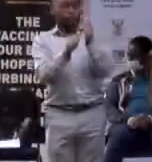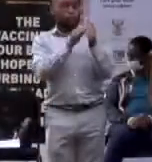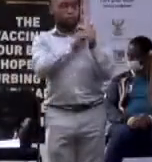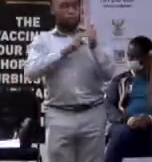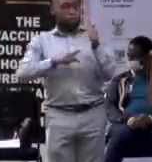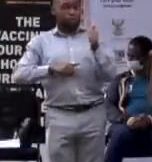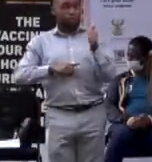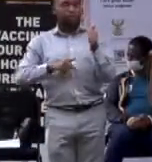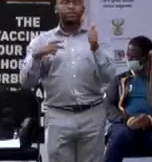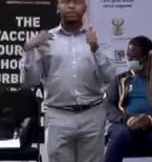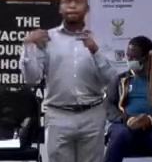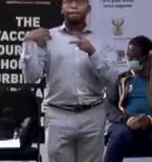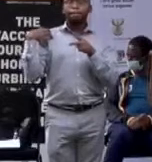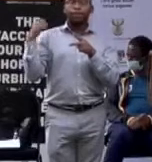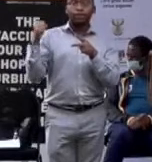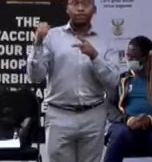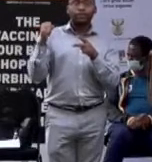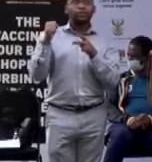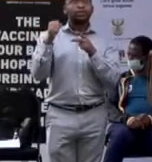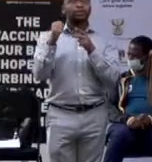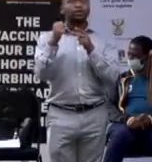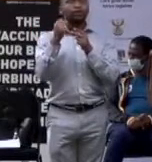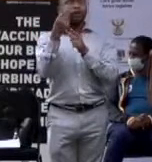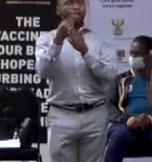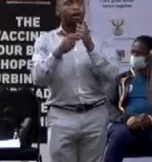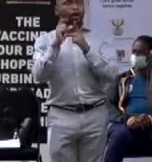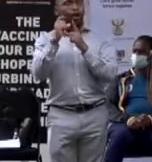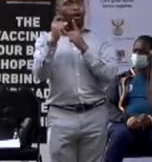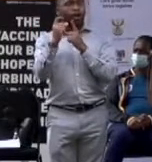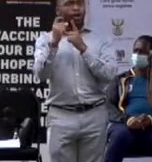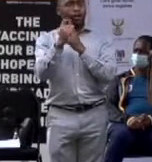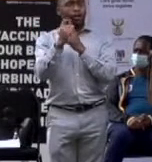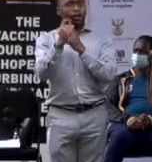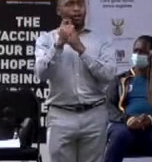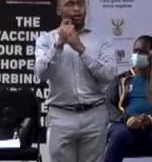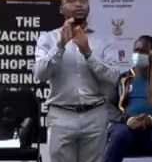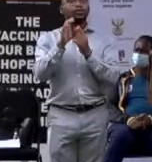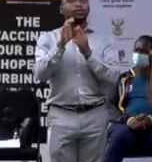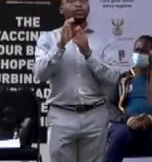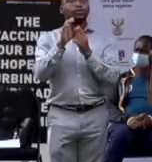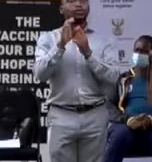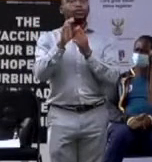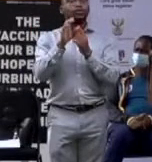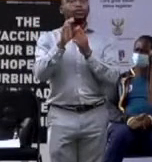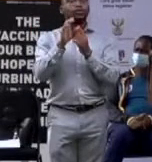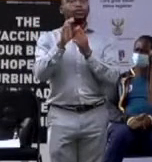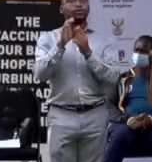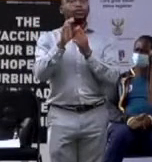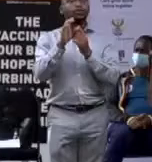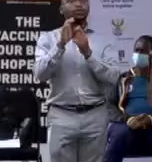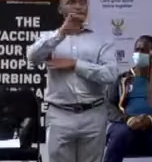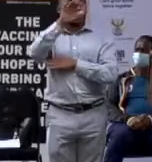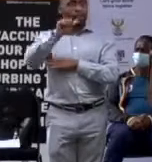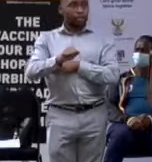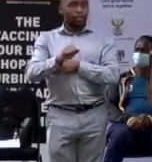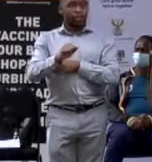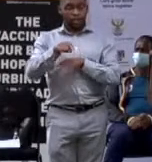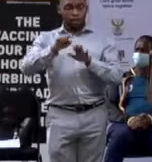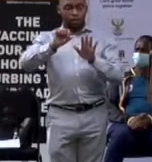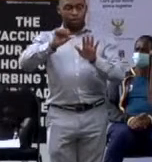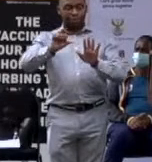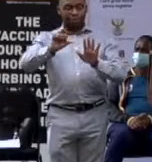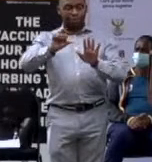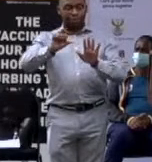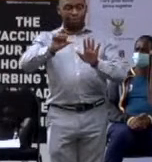Culture and our Deputy Minister for Health have been in 5 provinces of the country. We are now in the 6th province with